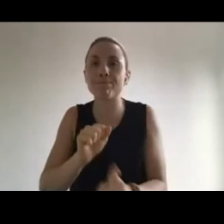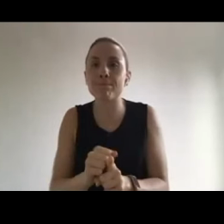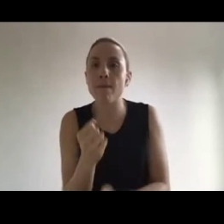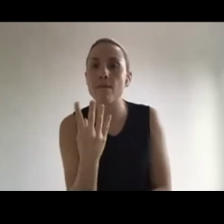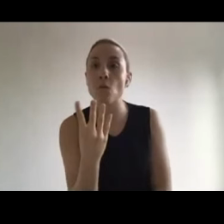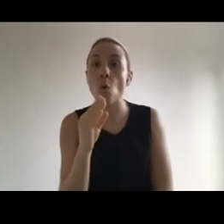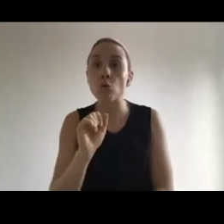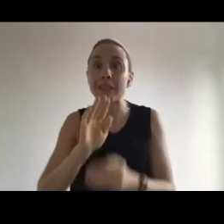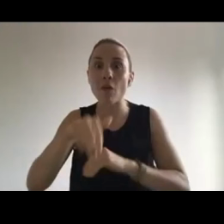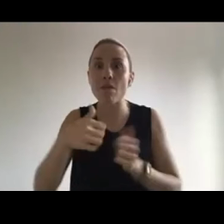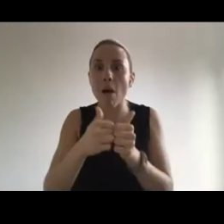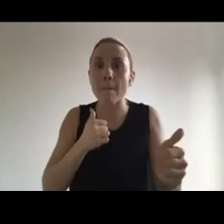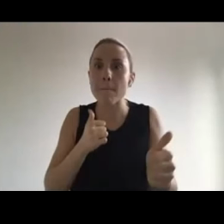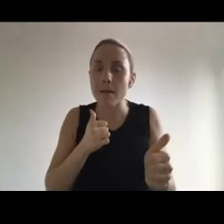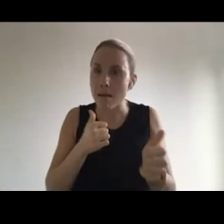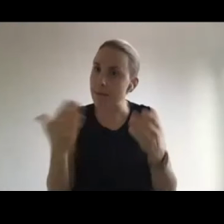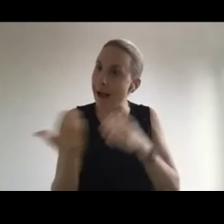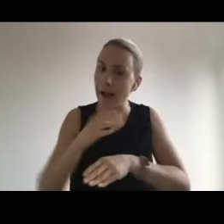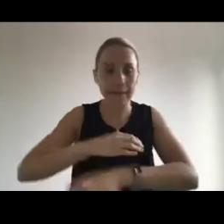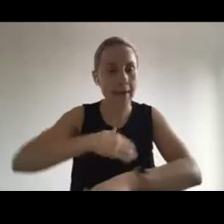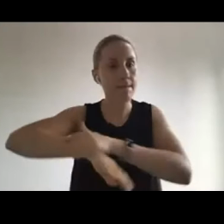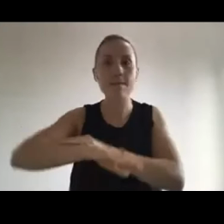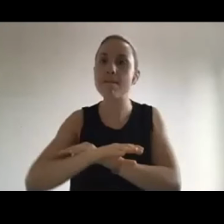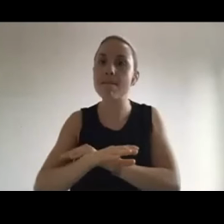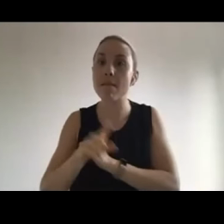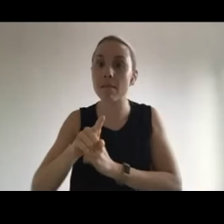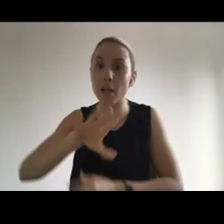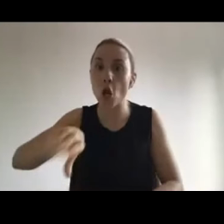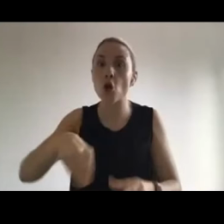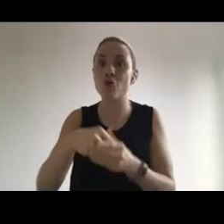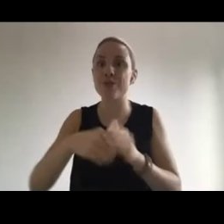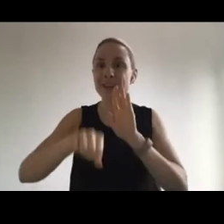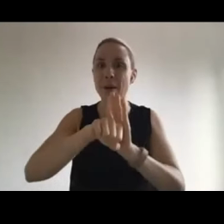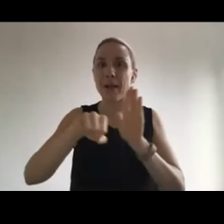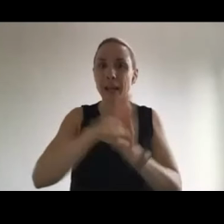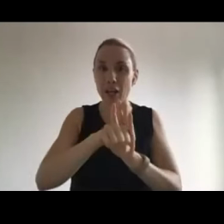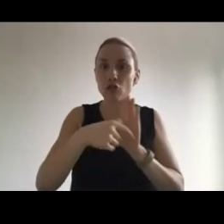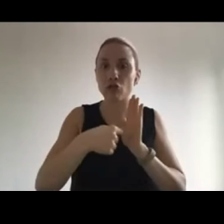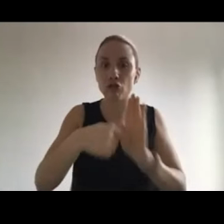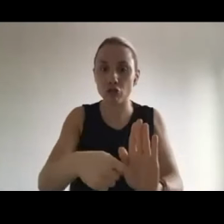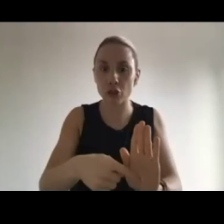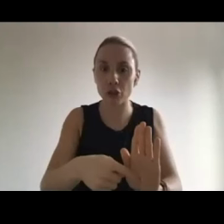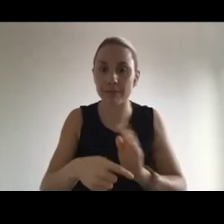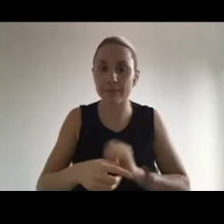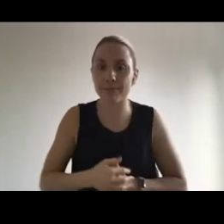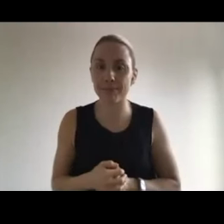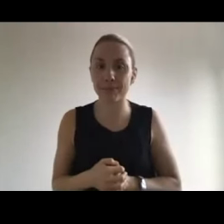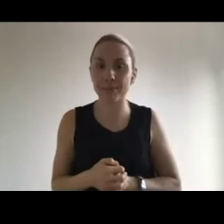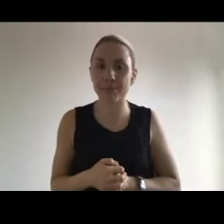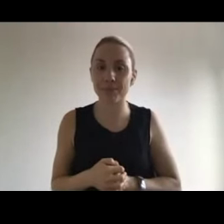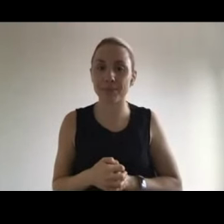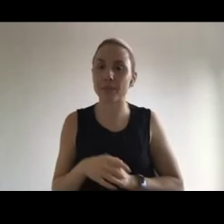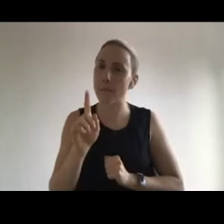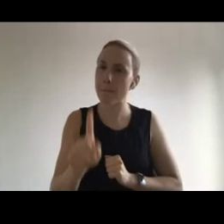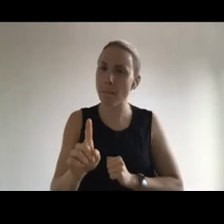were included in this publication in otology and neurotology. But recently we have updated this